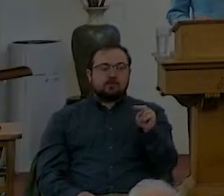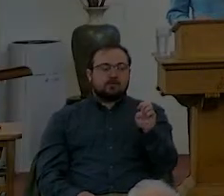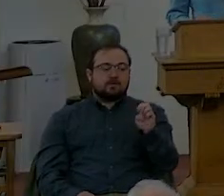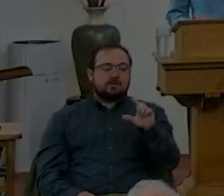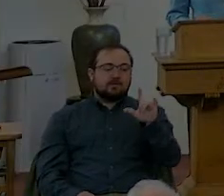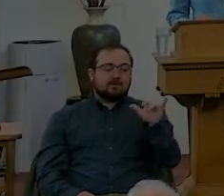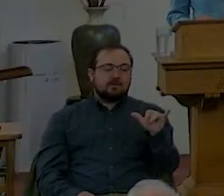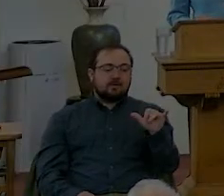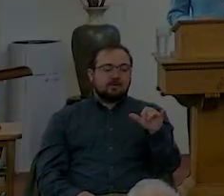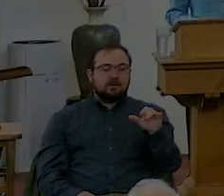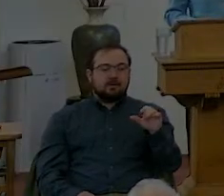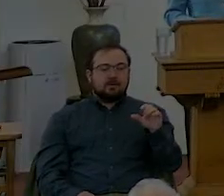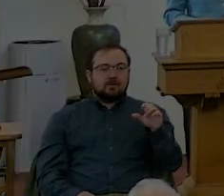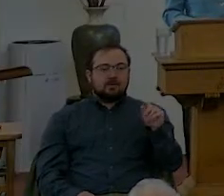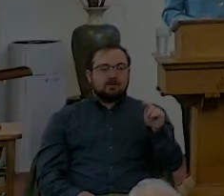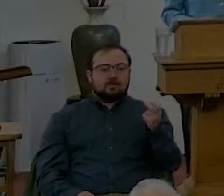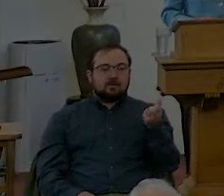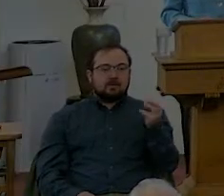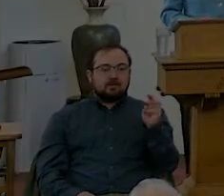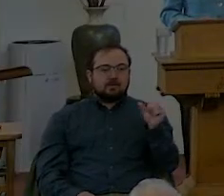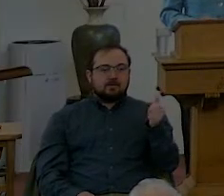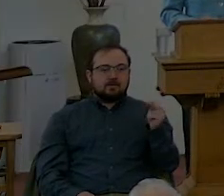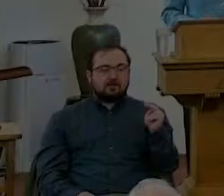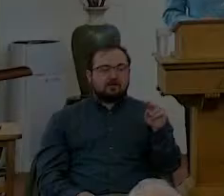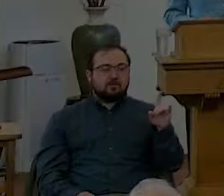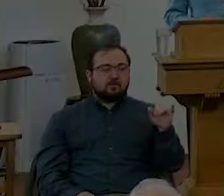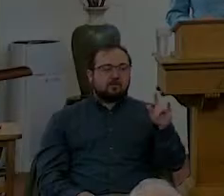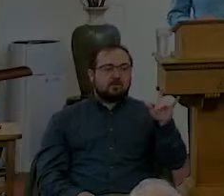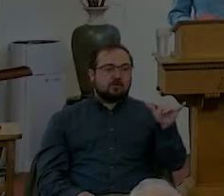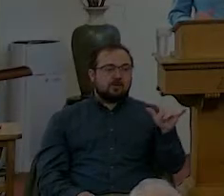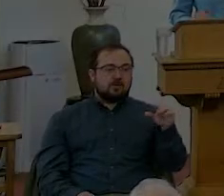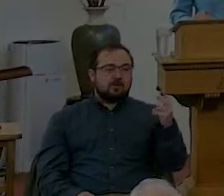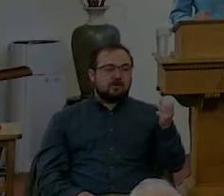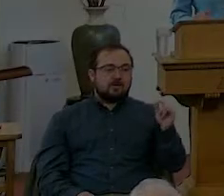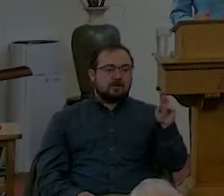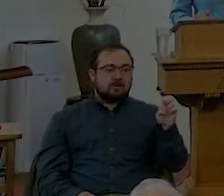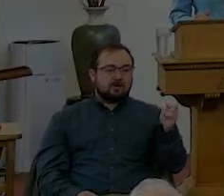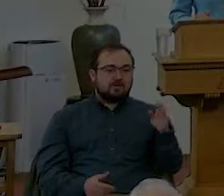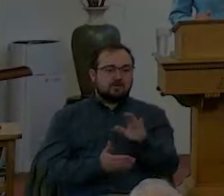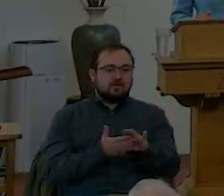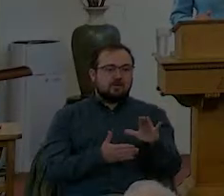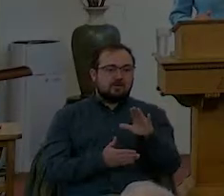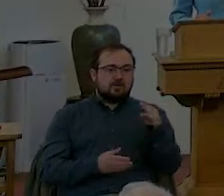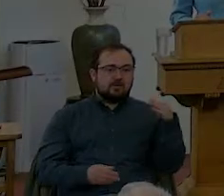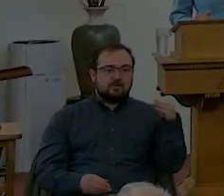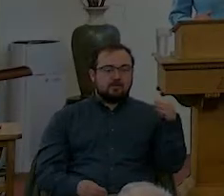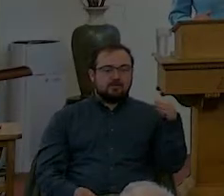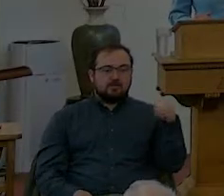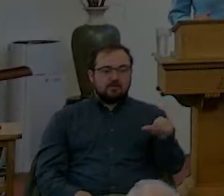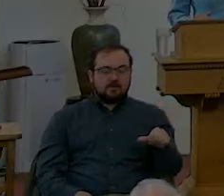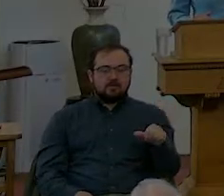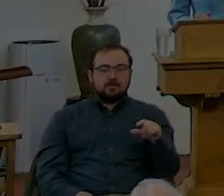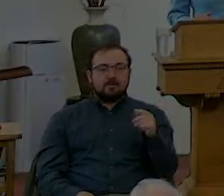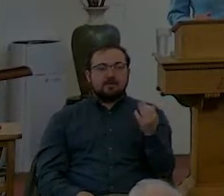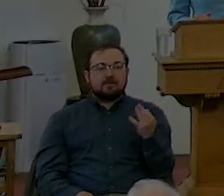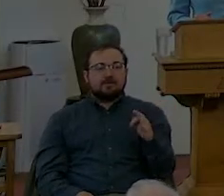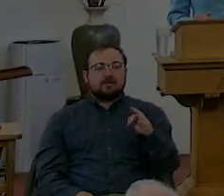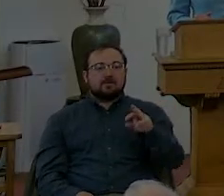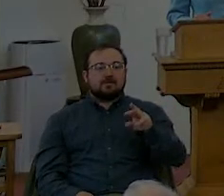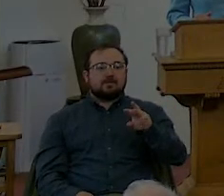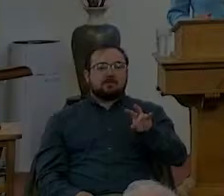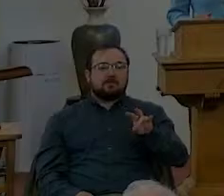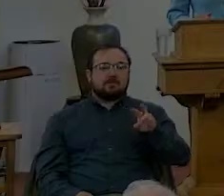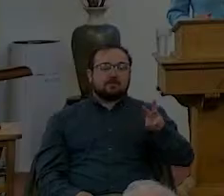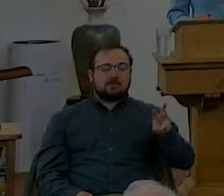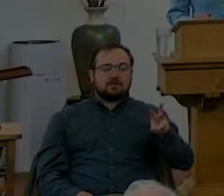Thompson Dorothy Patch Scholarship Fund. 50 years ago, in 1976, the Pauline